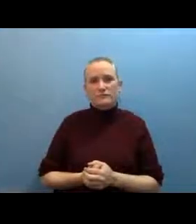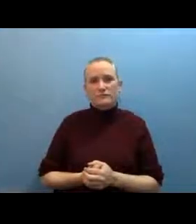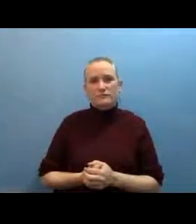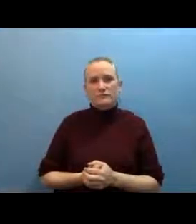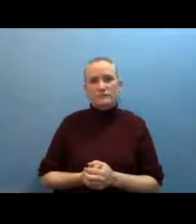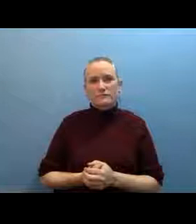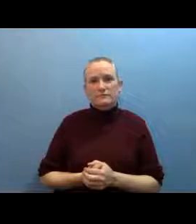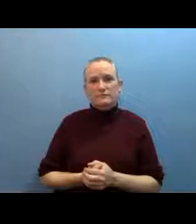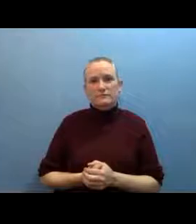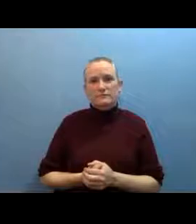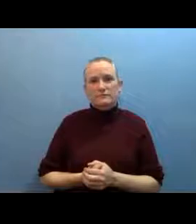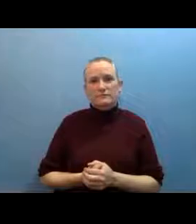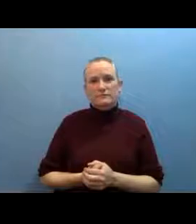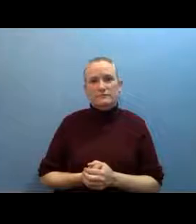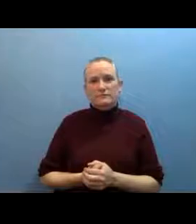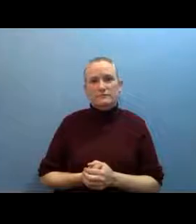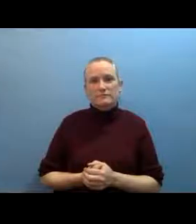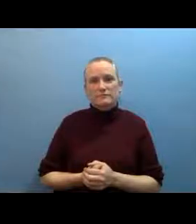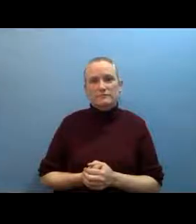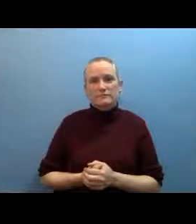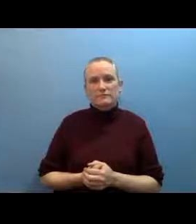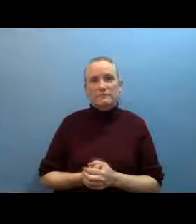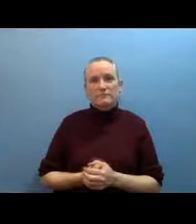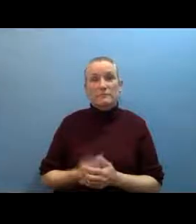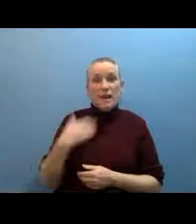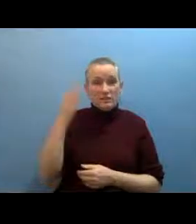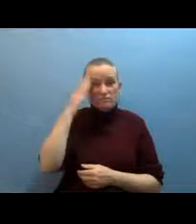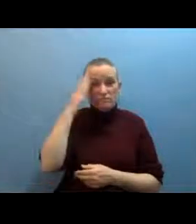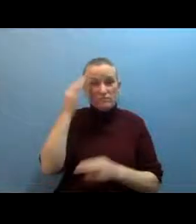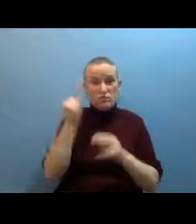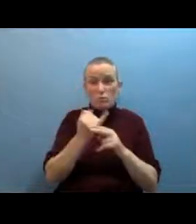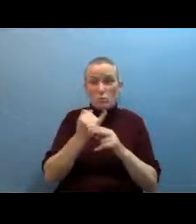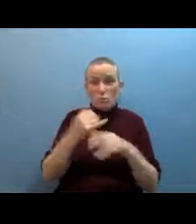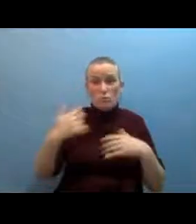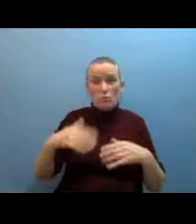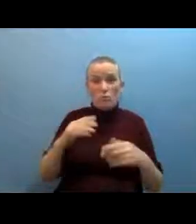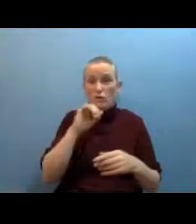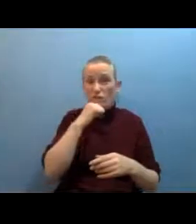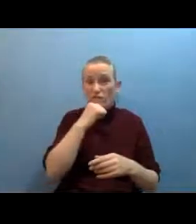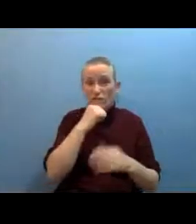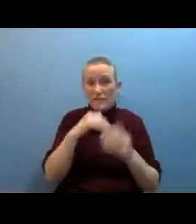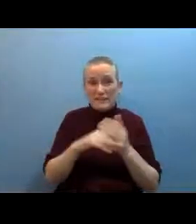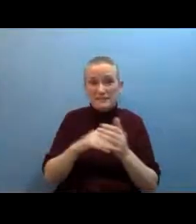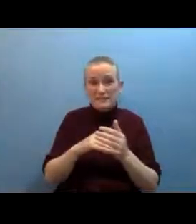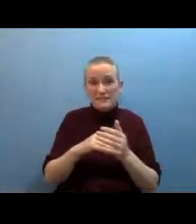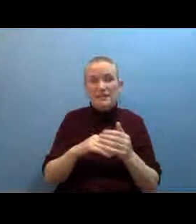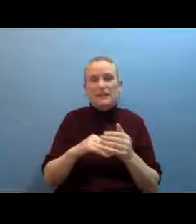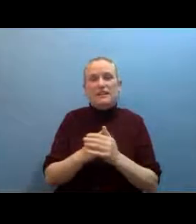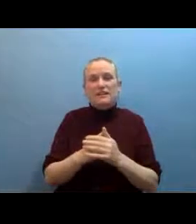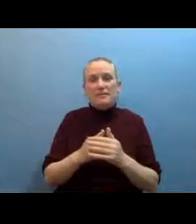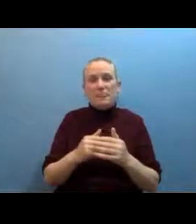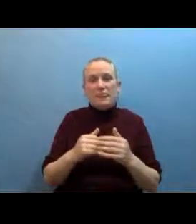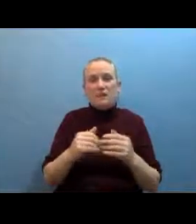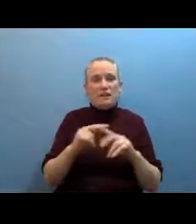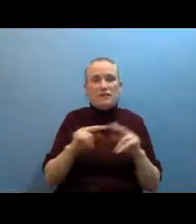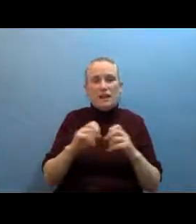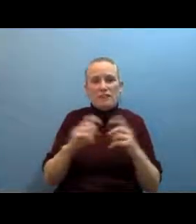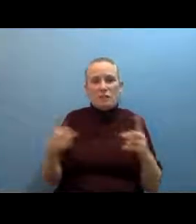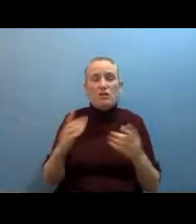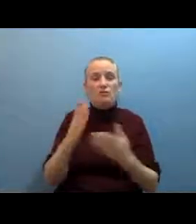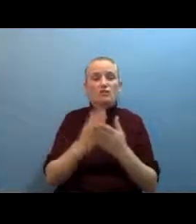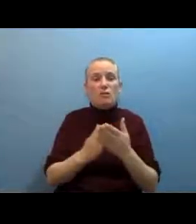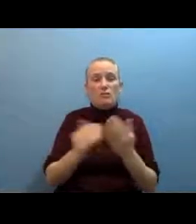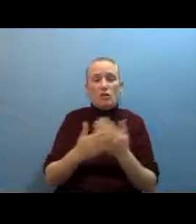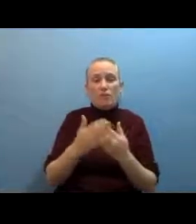So we know school can be tough, and it's fair to say this isn't for everybody. Some young people have fitted straight back into school and